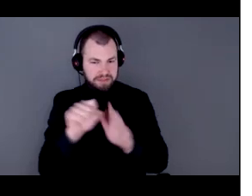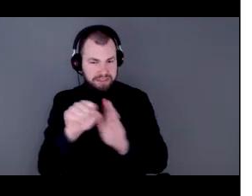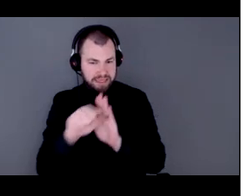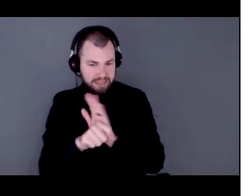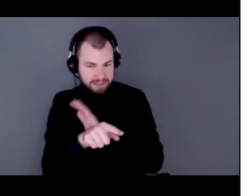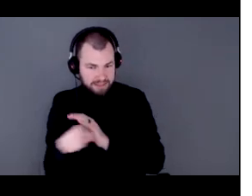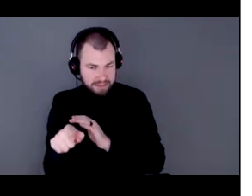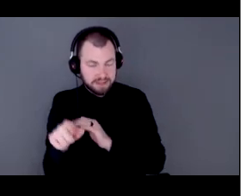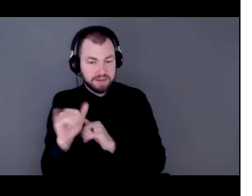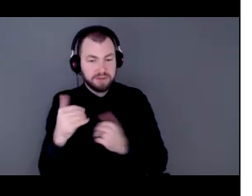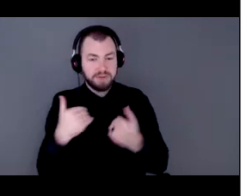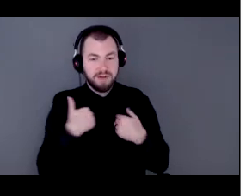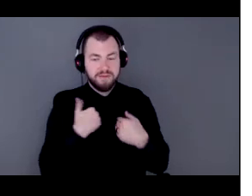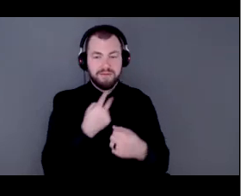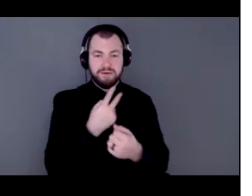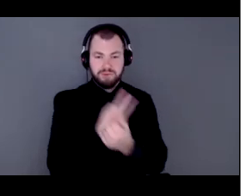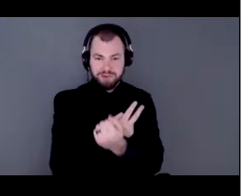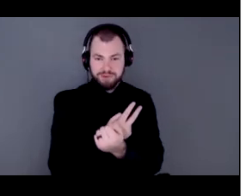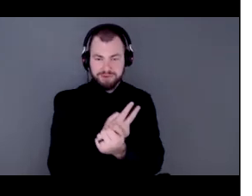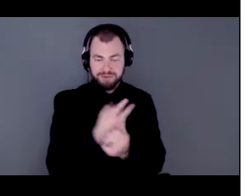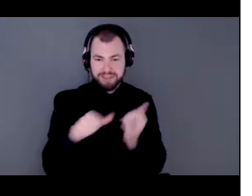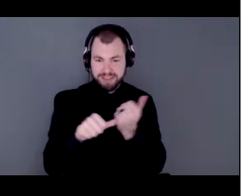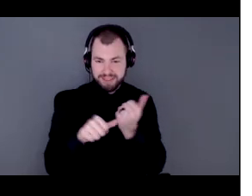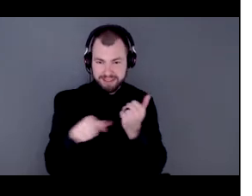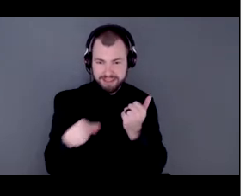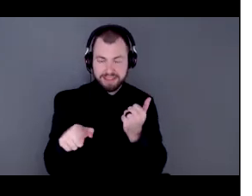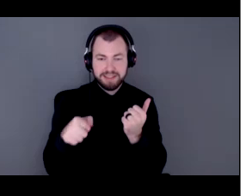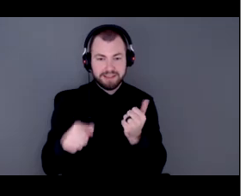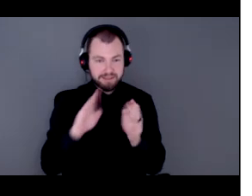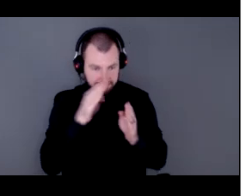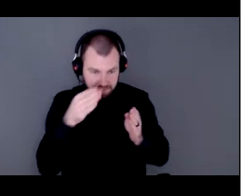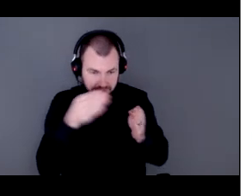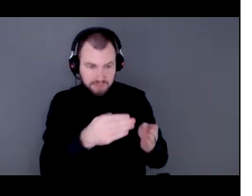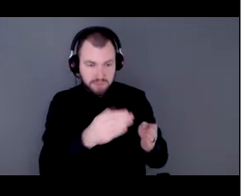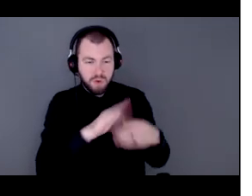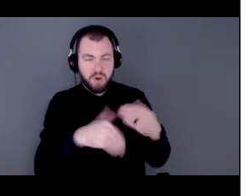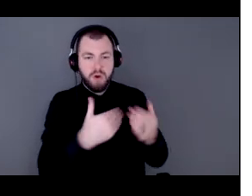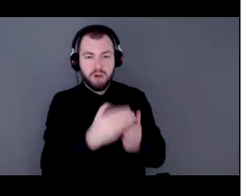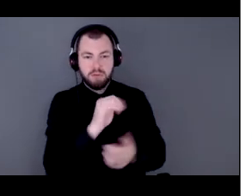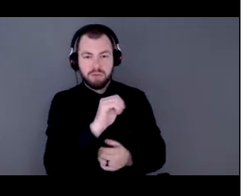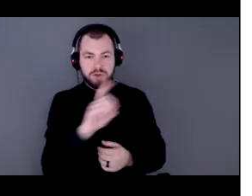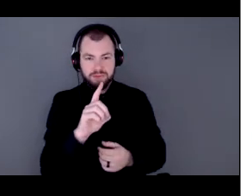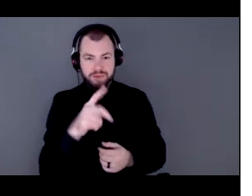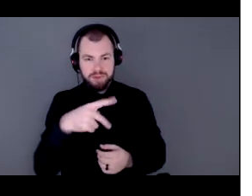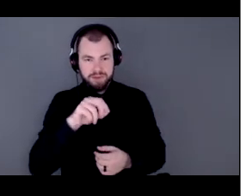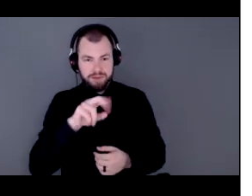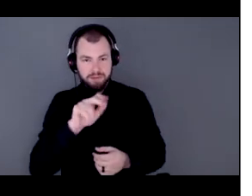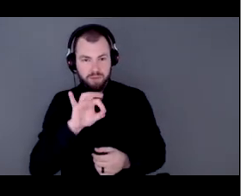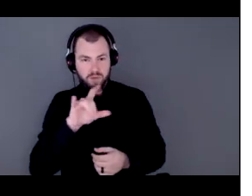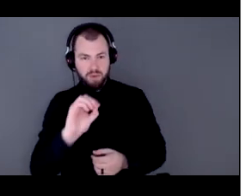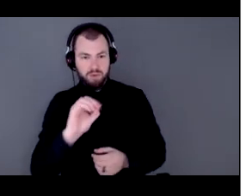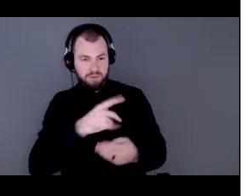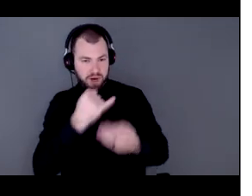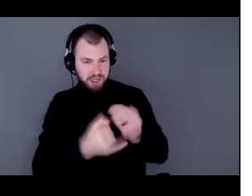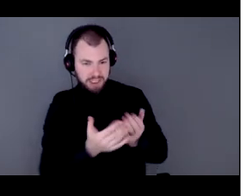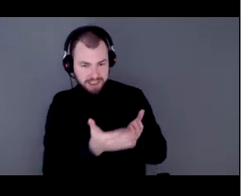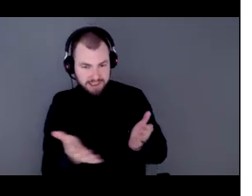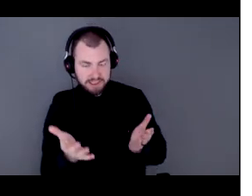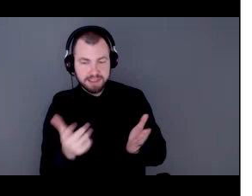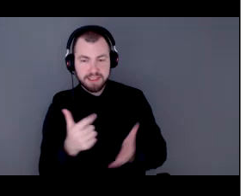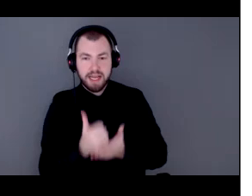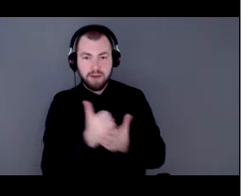a graduate assistant who is dedicated to all of our marine debris portfolio projects, who helps to implement,